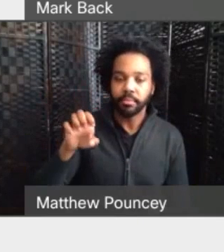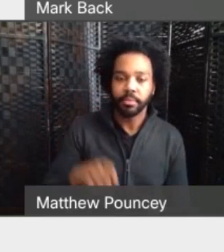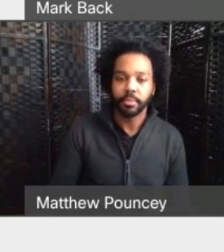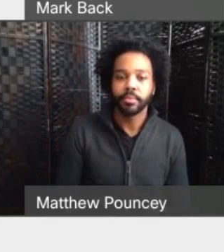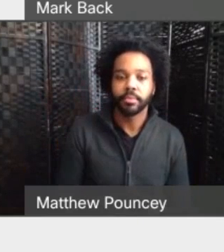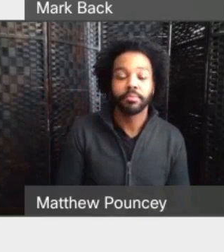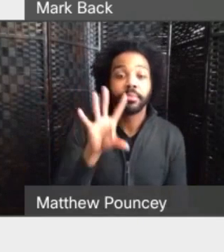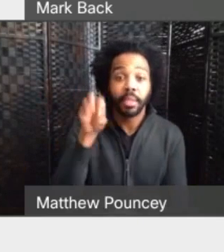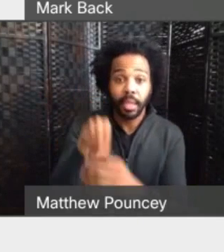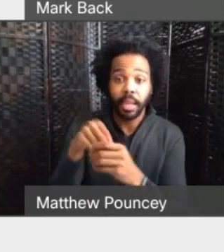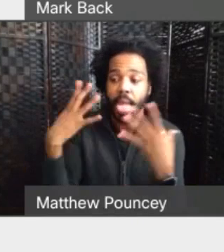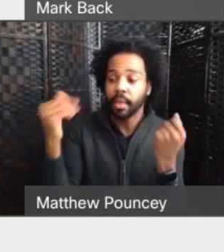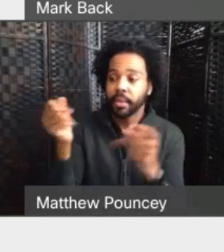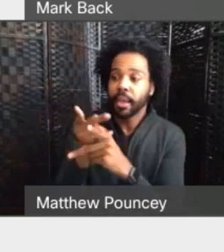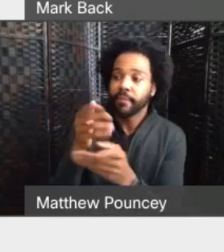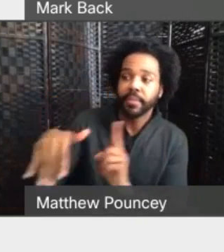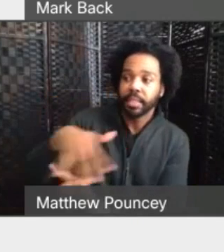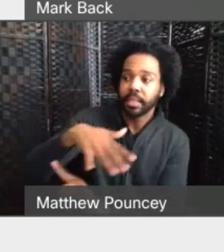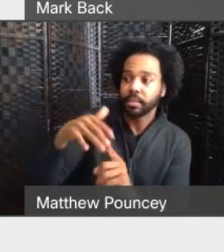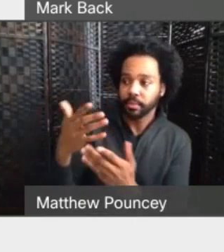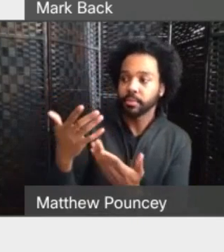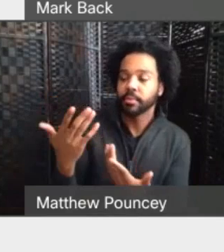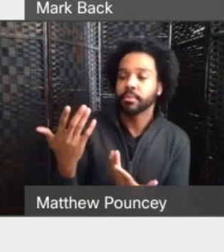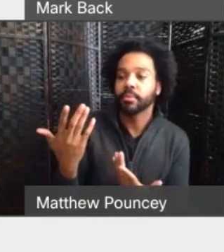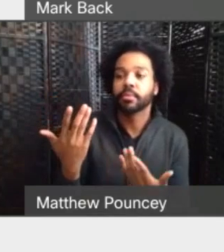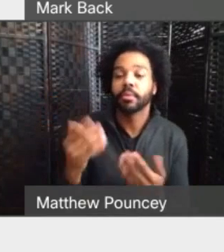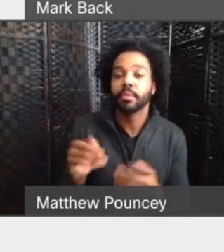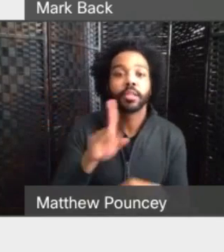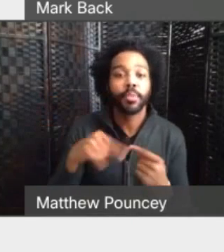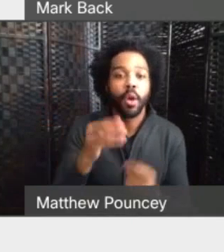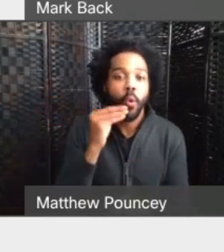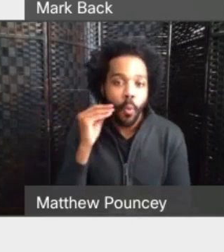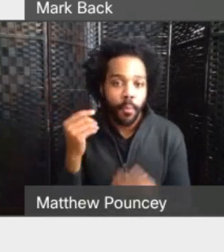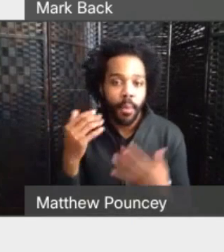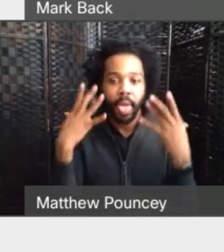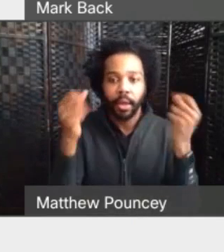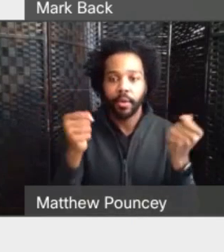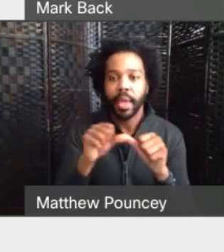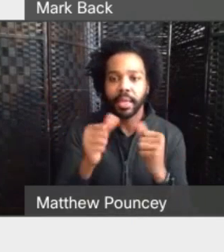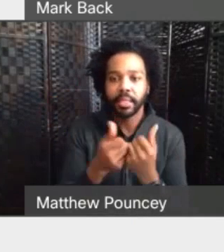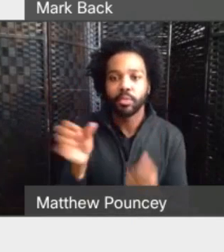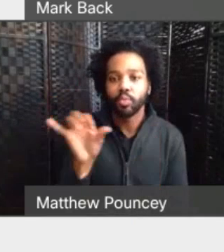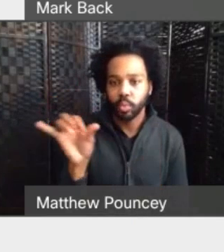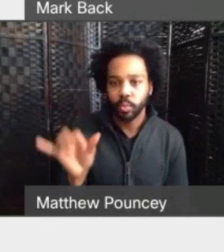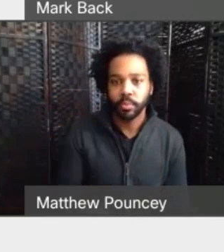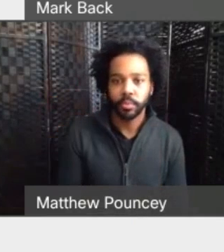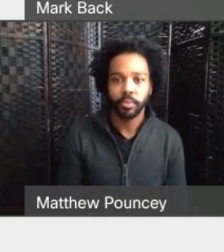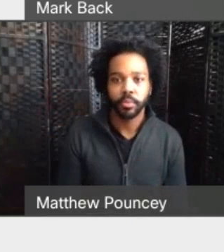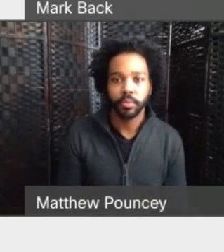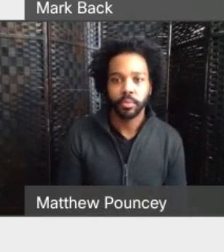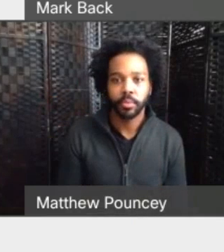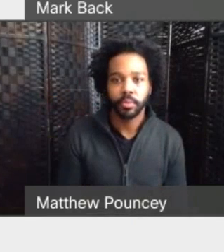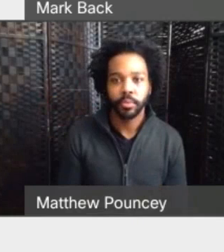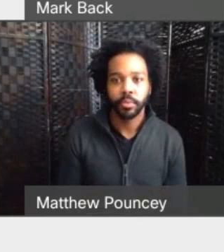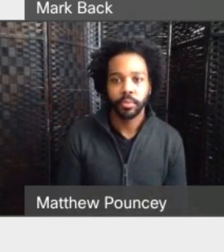healthcare facilities. It's and it does address home health agencies in that guidance as well. So